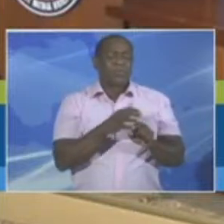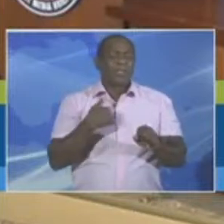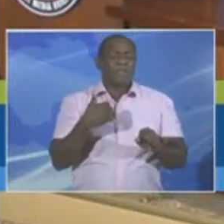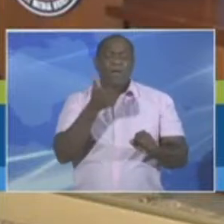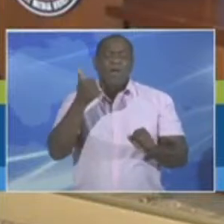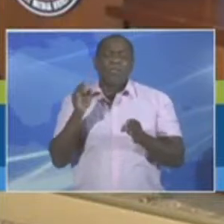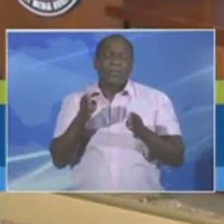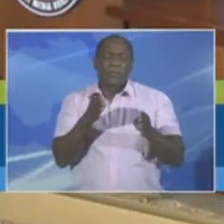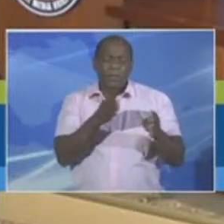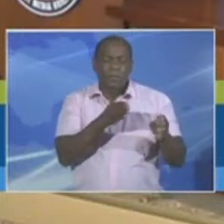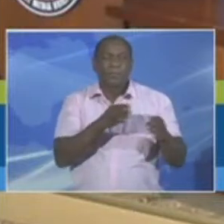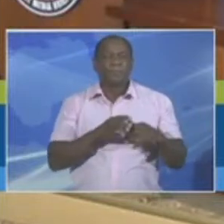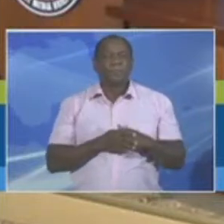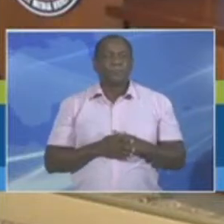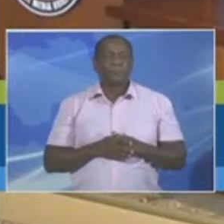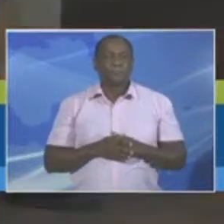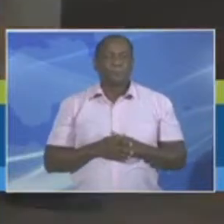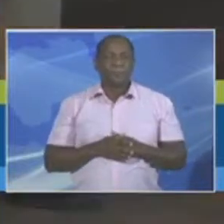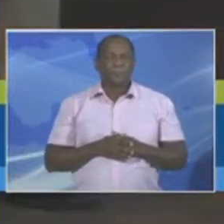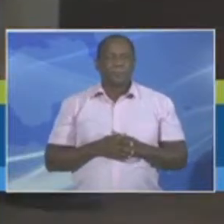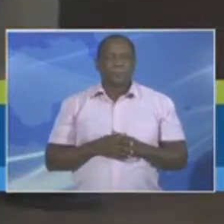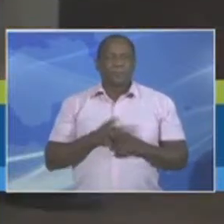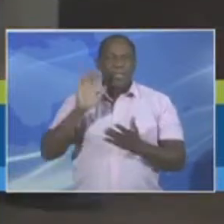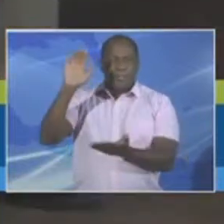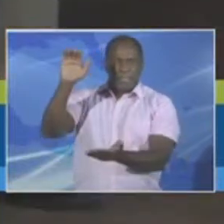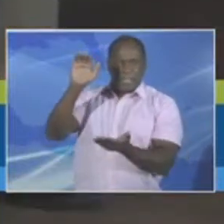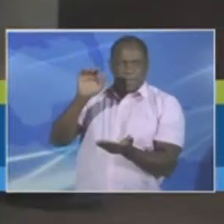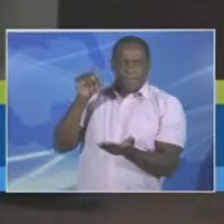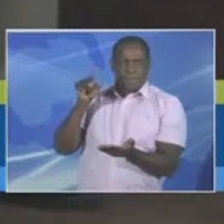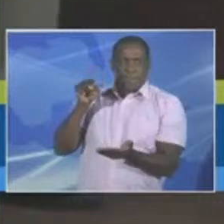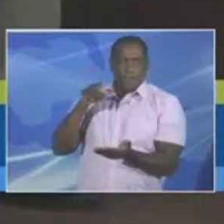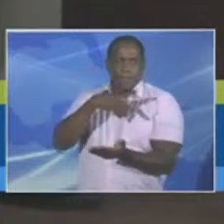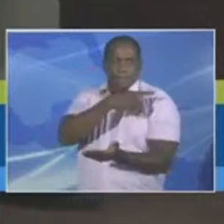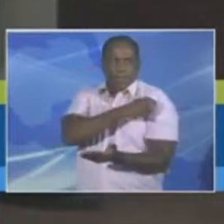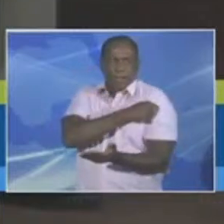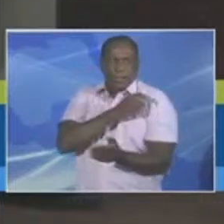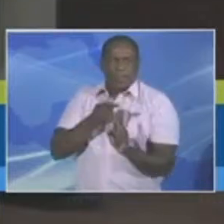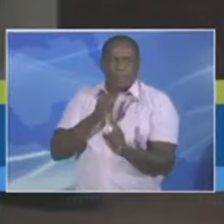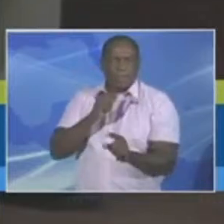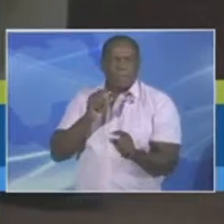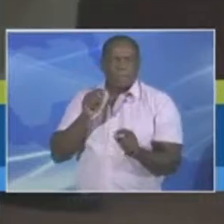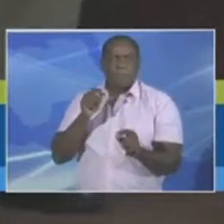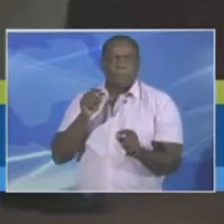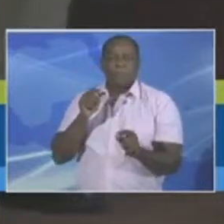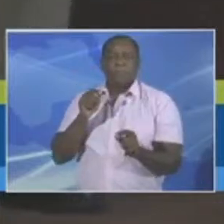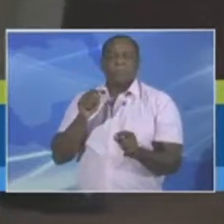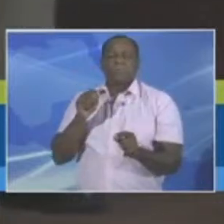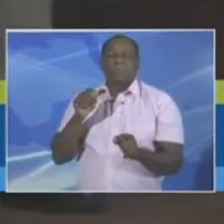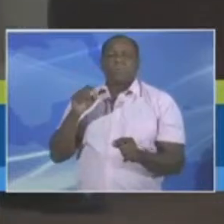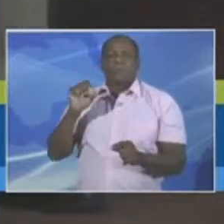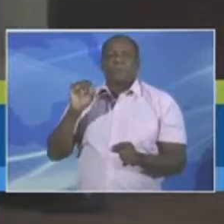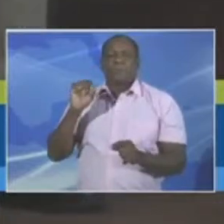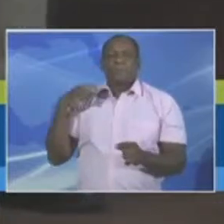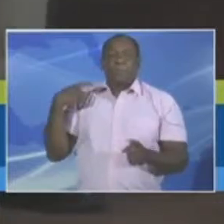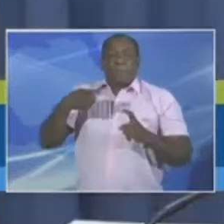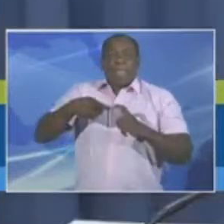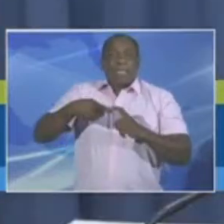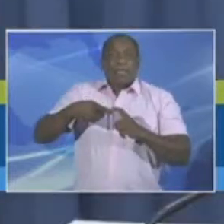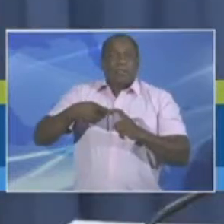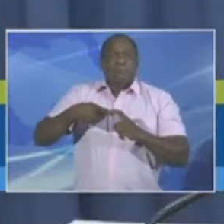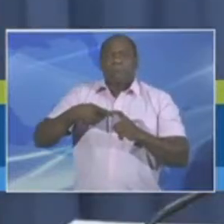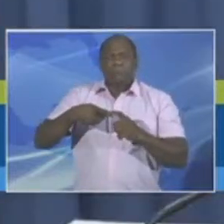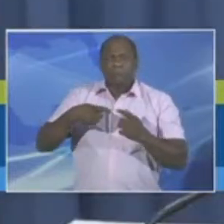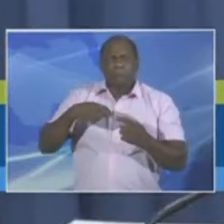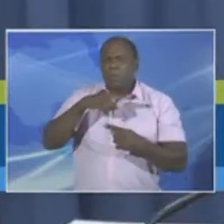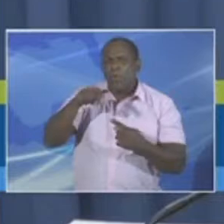for me, the gift from Spain, any update on that in terms of when that is coming? Yeah, thanks. So I did speak again